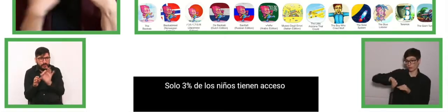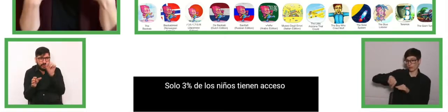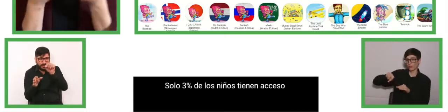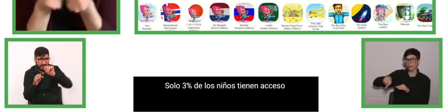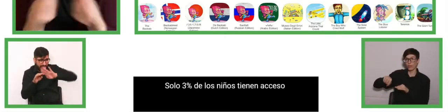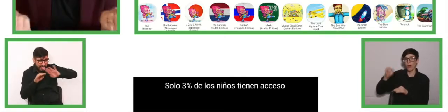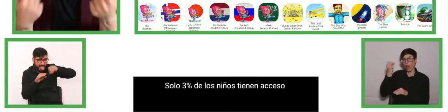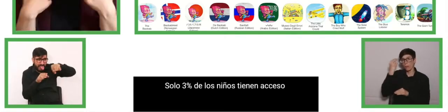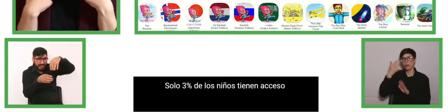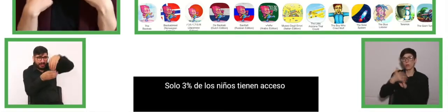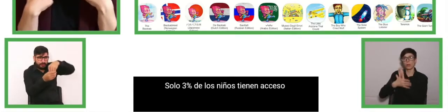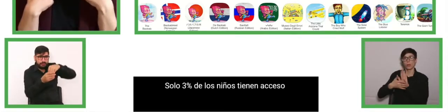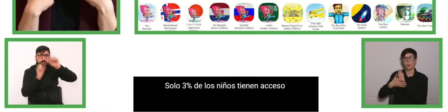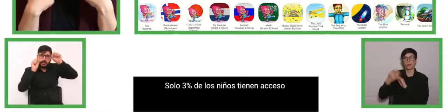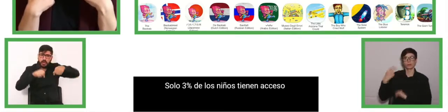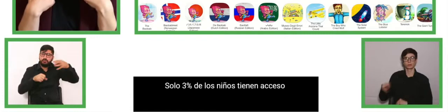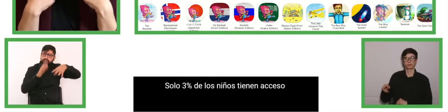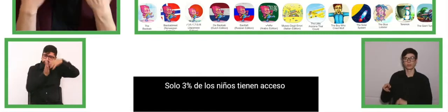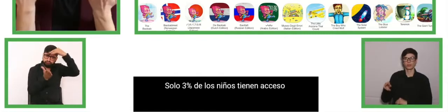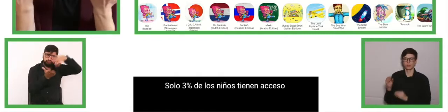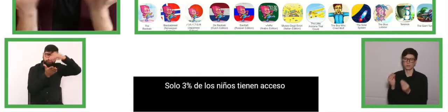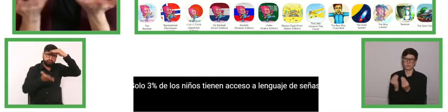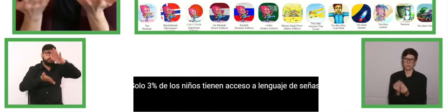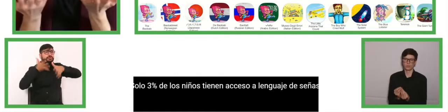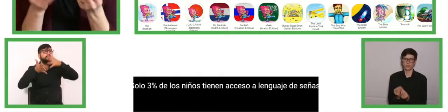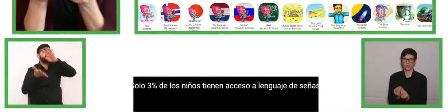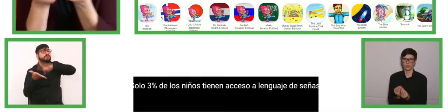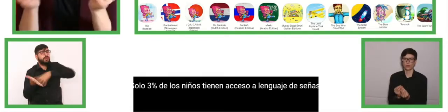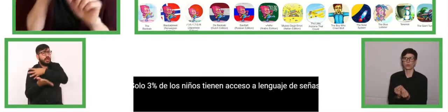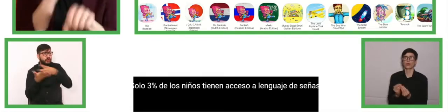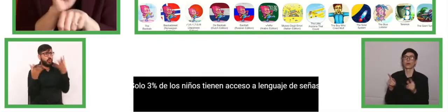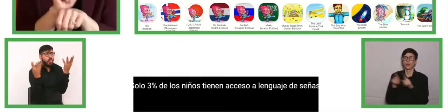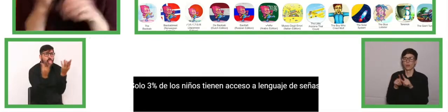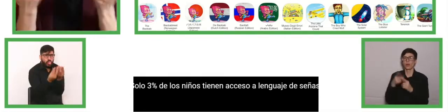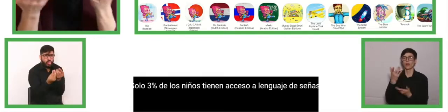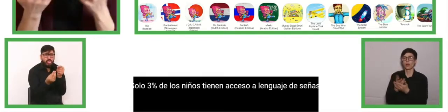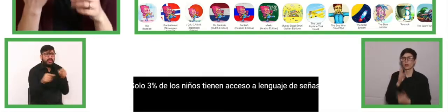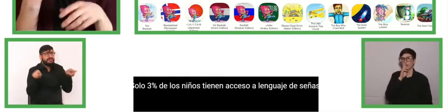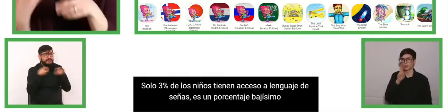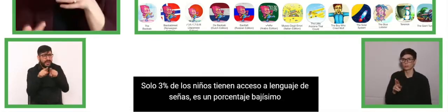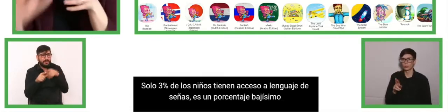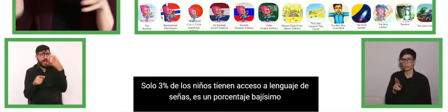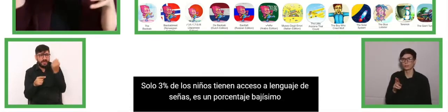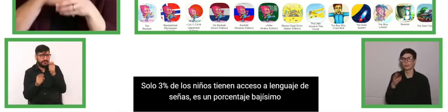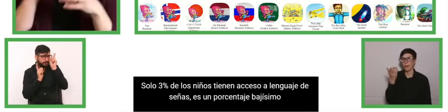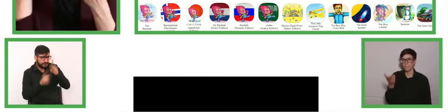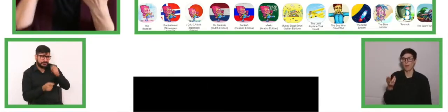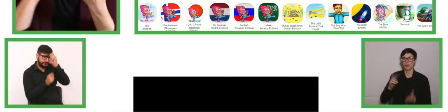But we do have the answer to this problem. There is a solution.